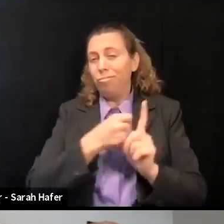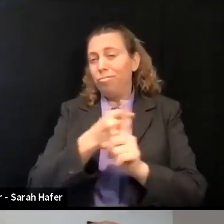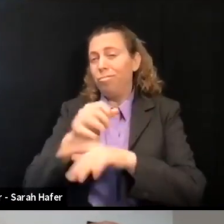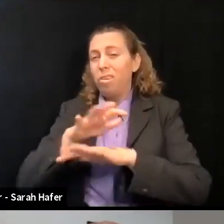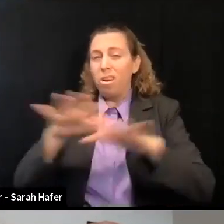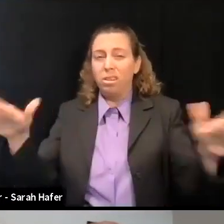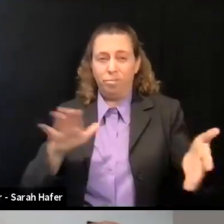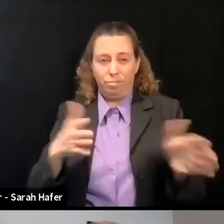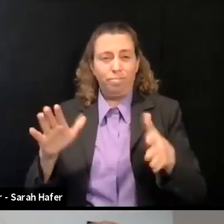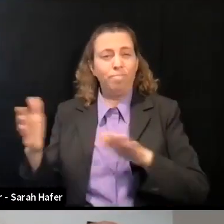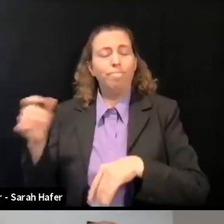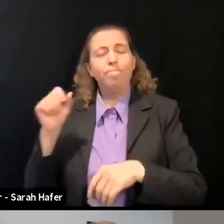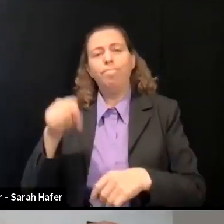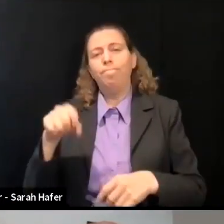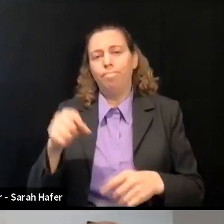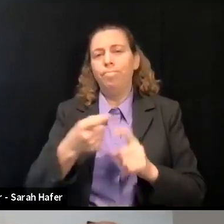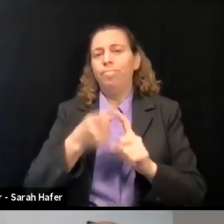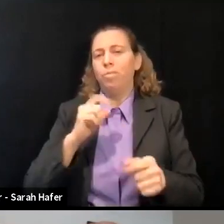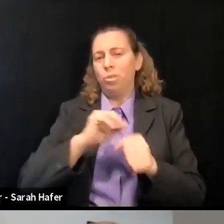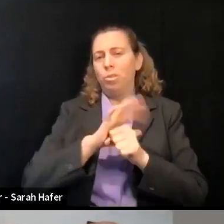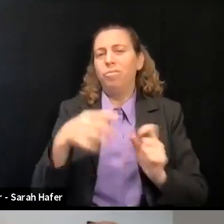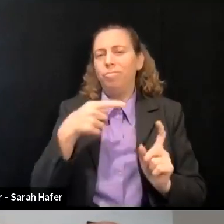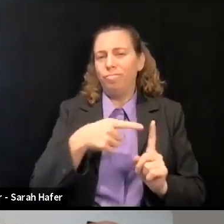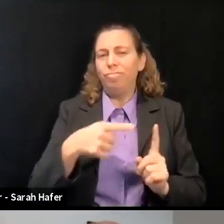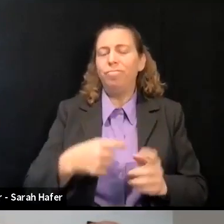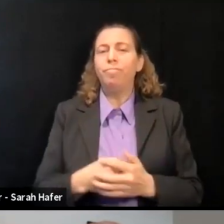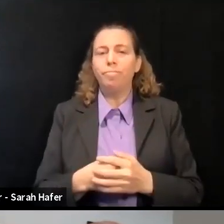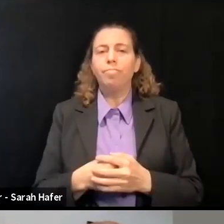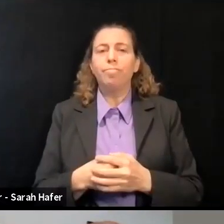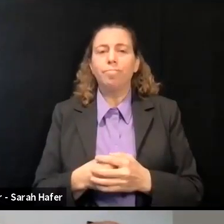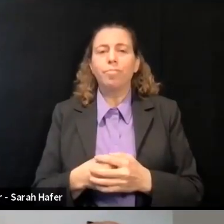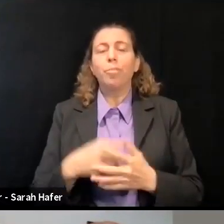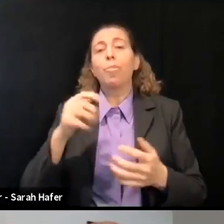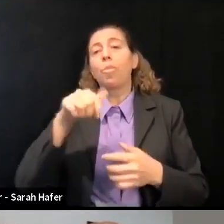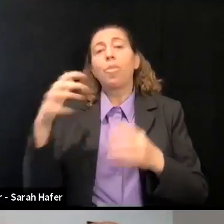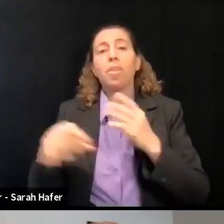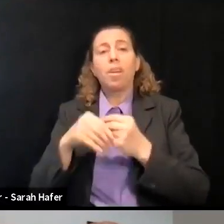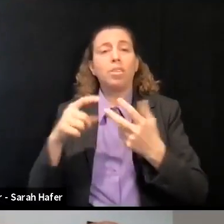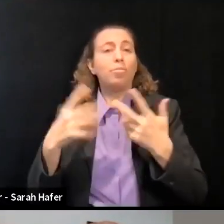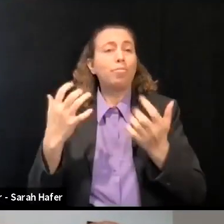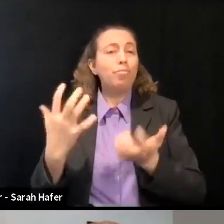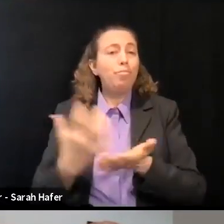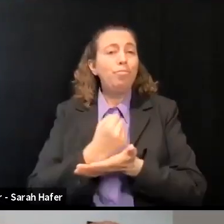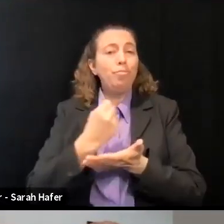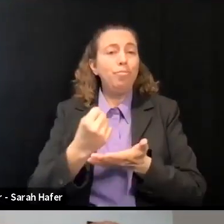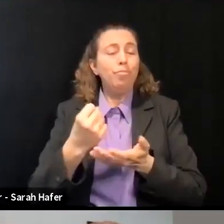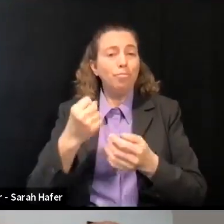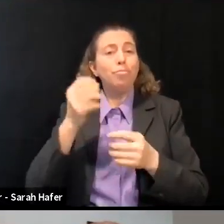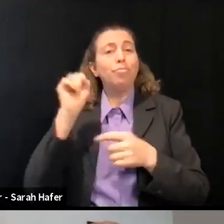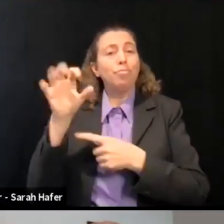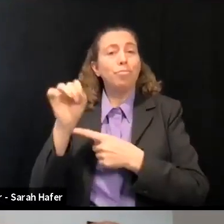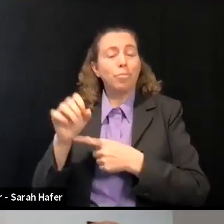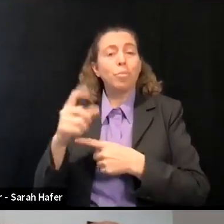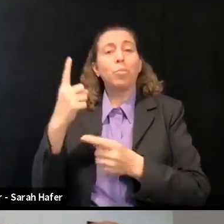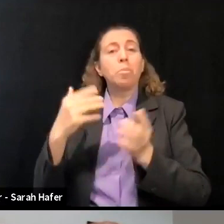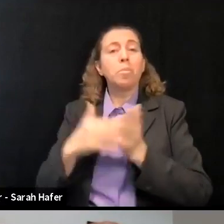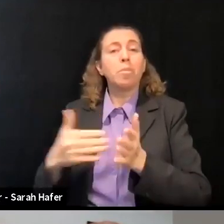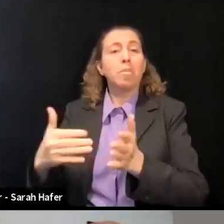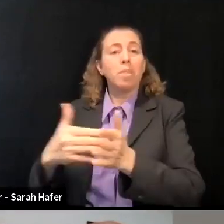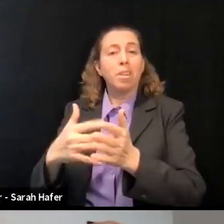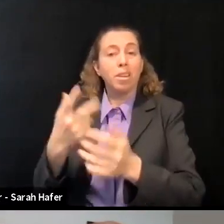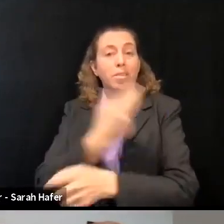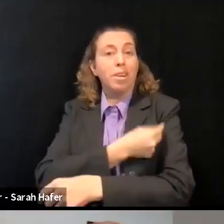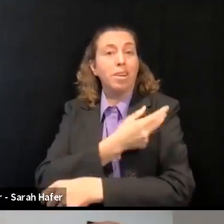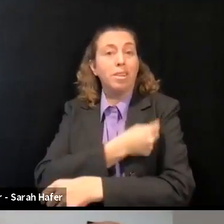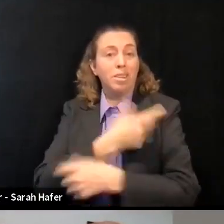have reached another milestone. More than 1 million COVID-19 vaccine doses have been administered to Oregonians.